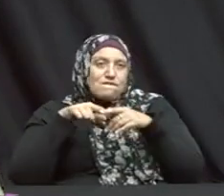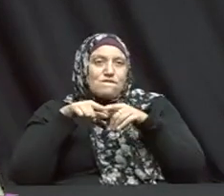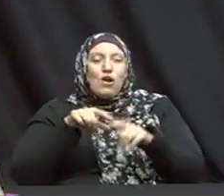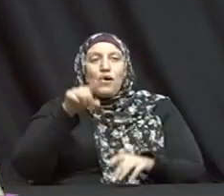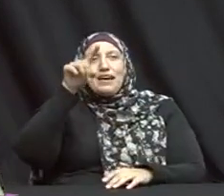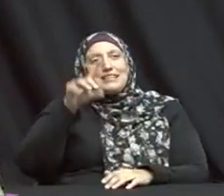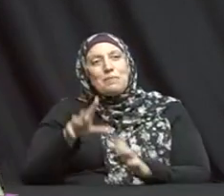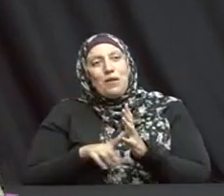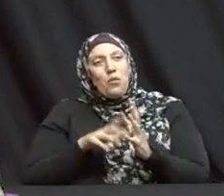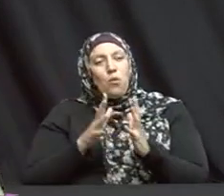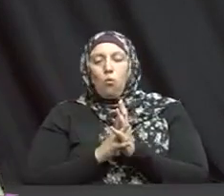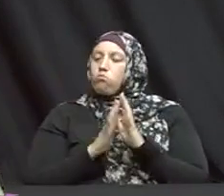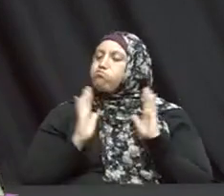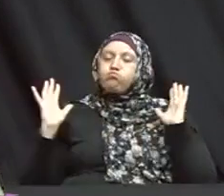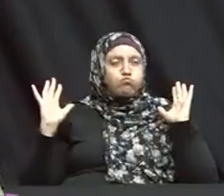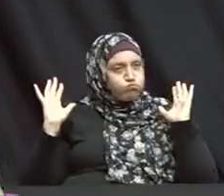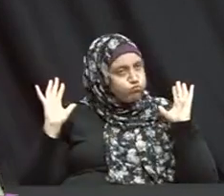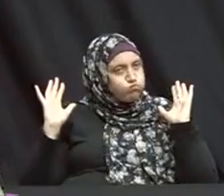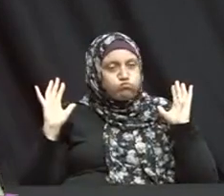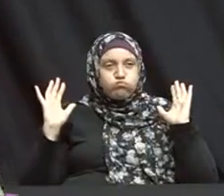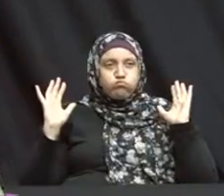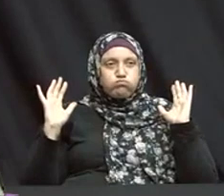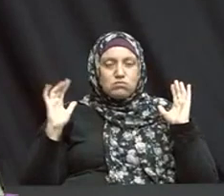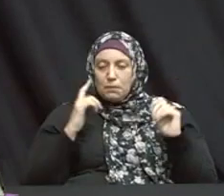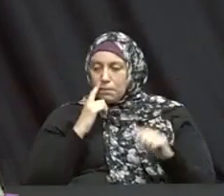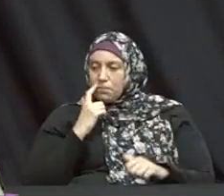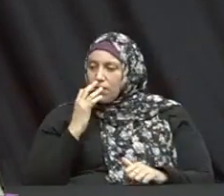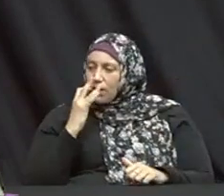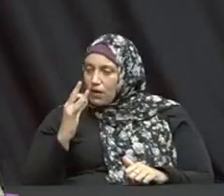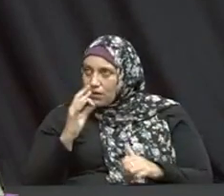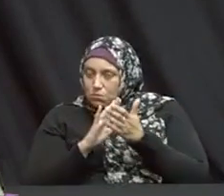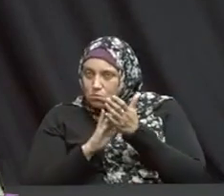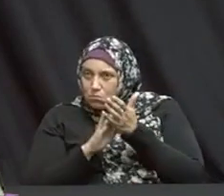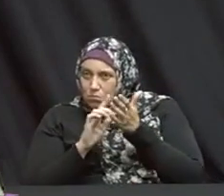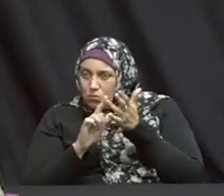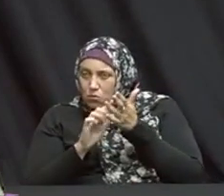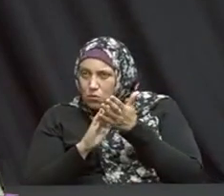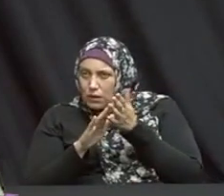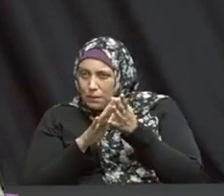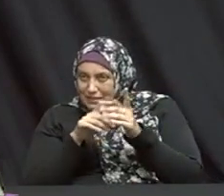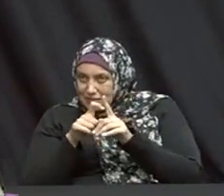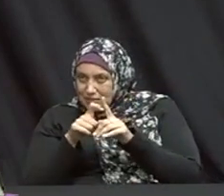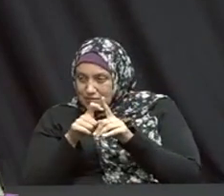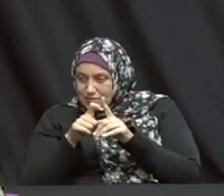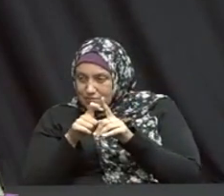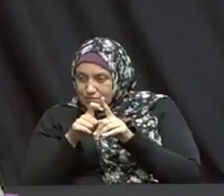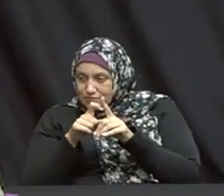Muhammad, would that will be valid legally? It's enforceable.